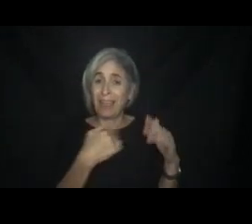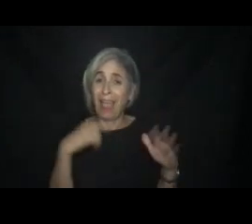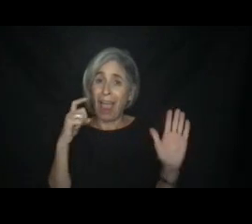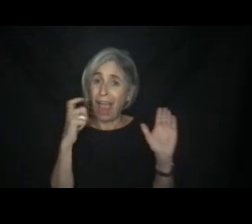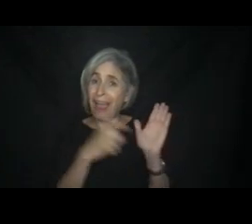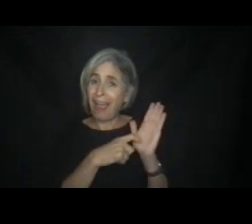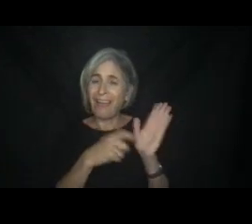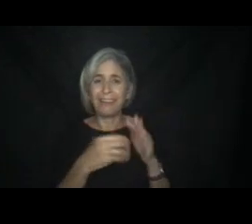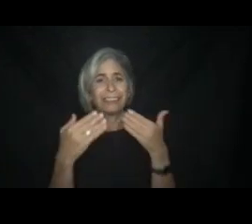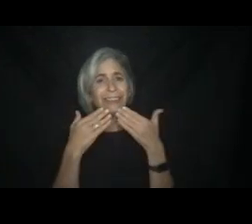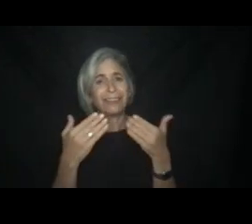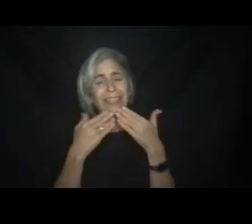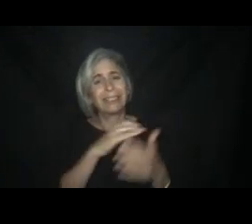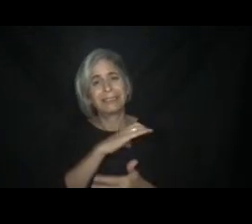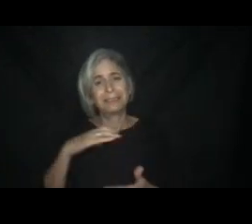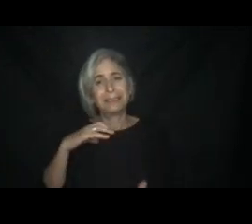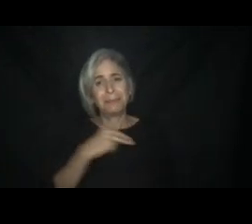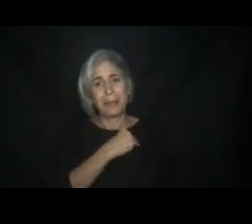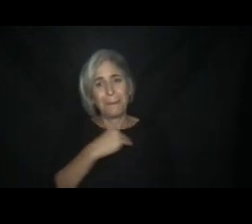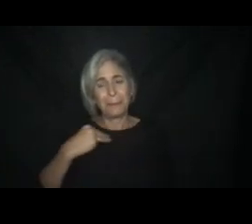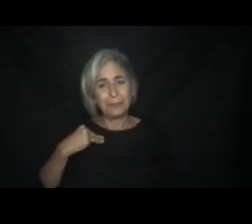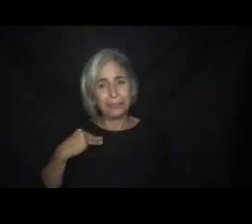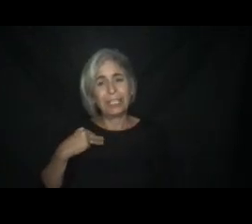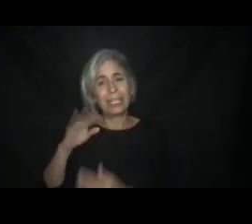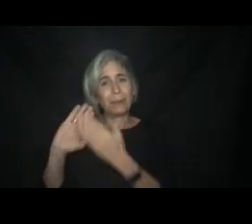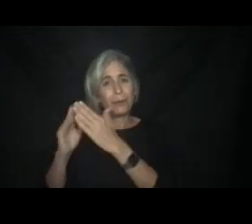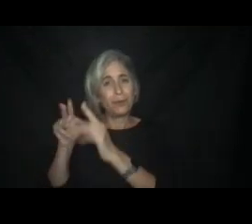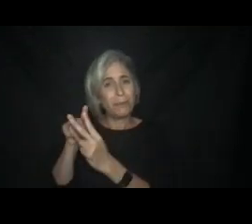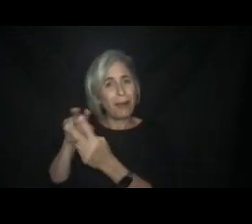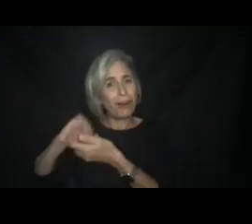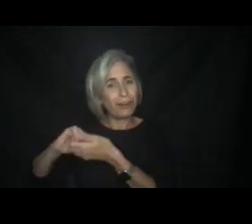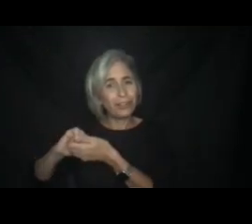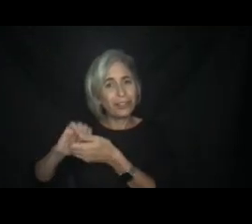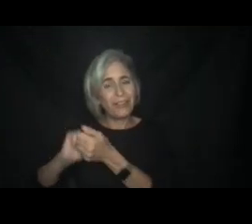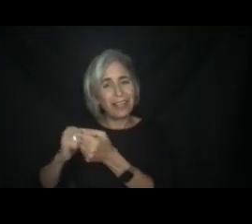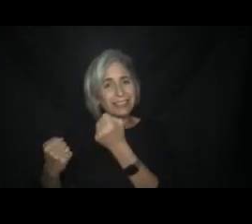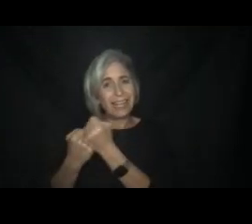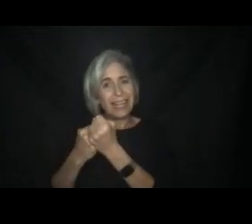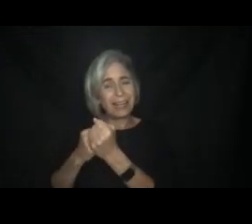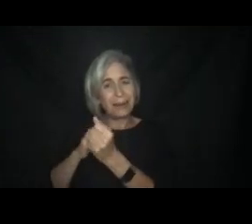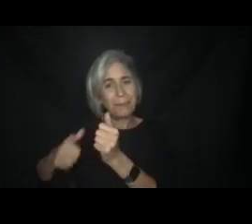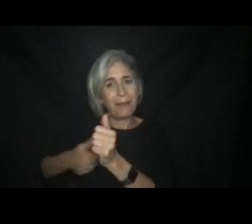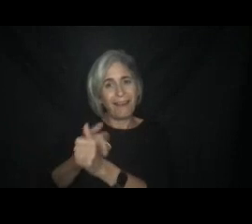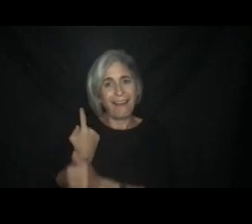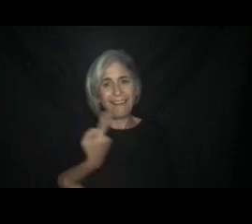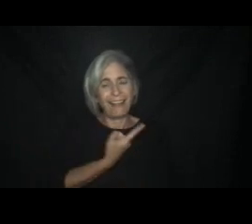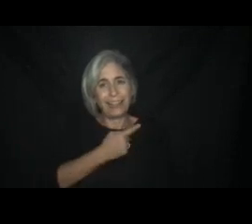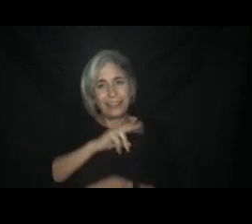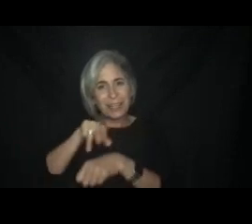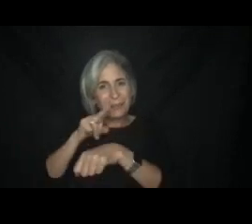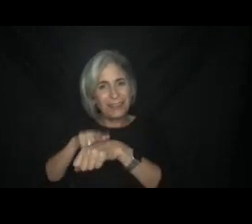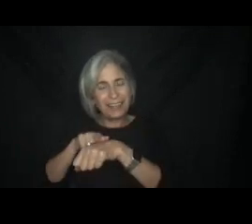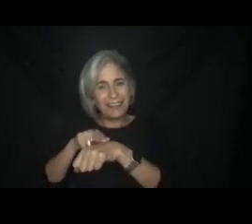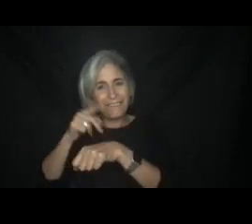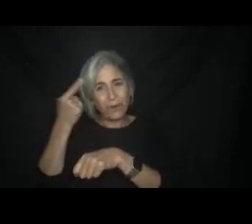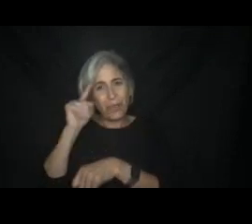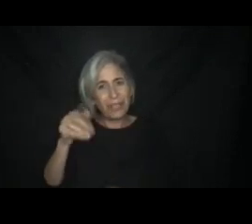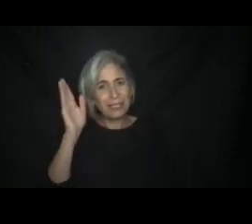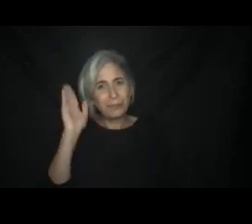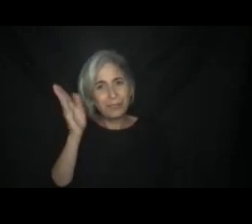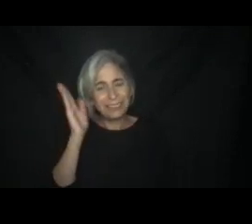and thank our committee members and community partners who traditionally stand with us behind me for this